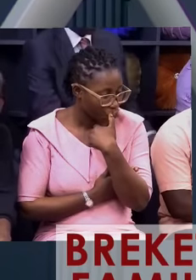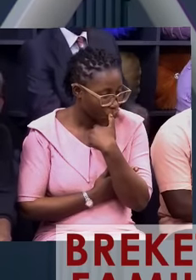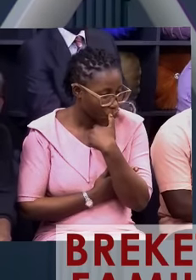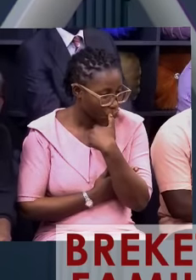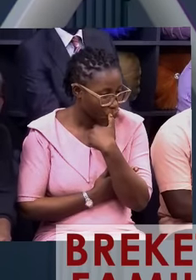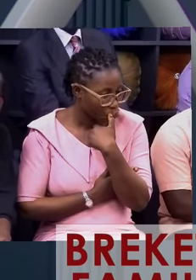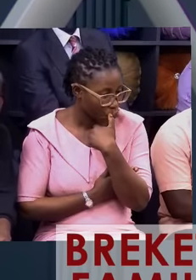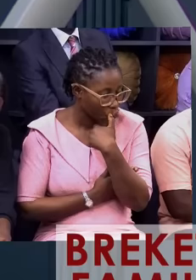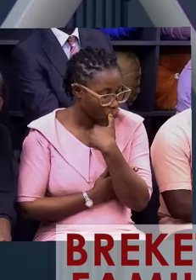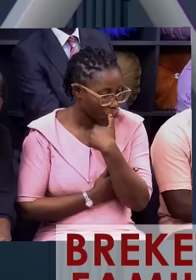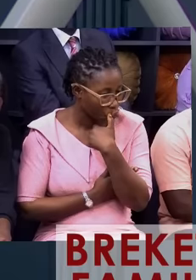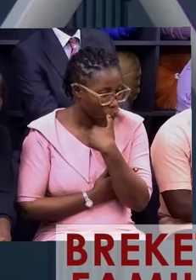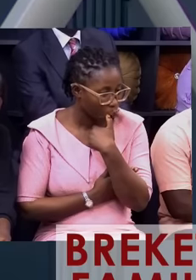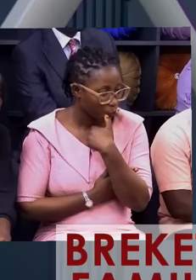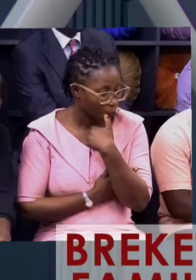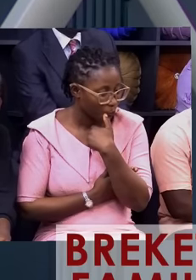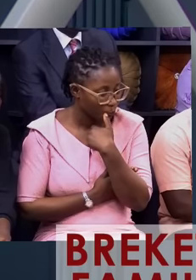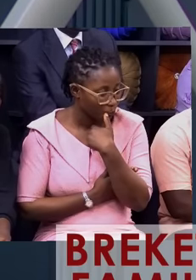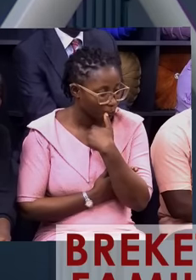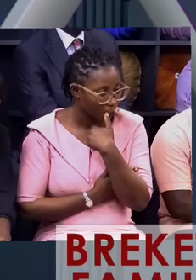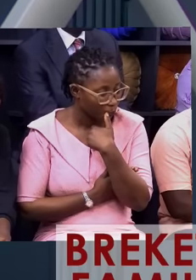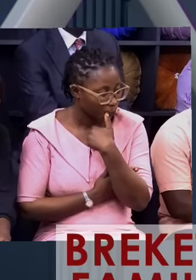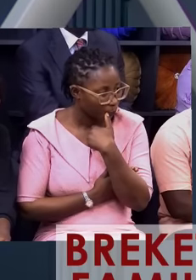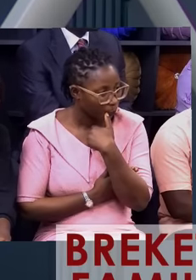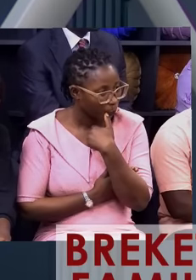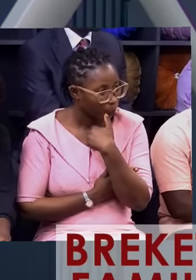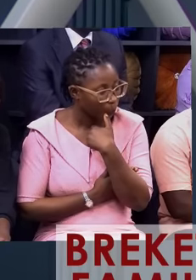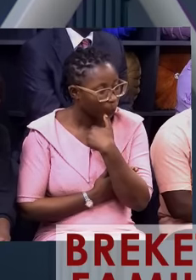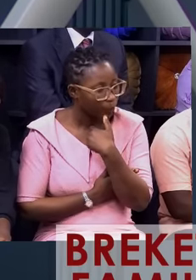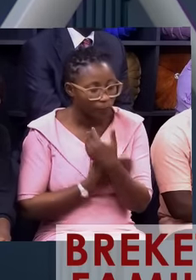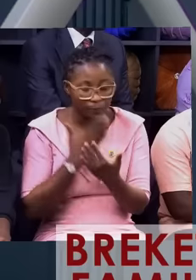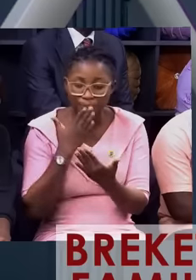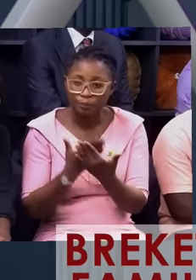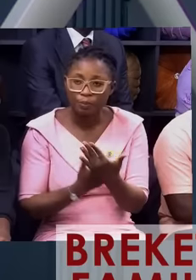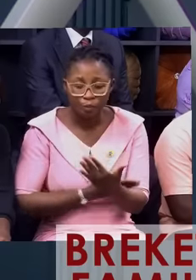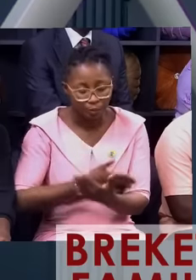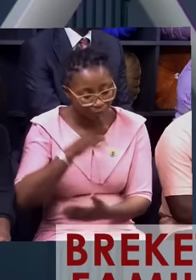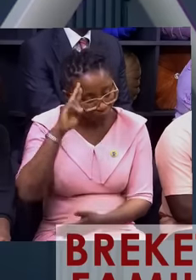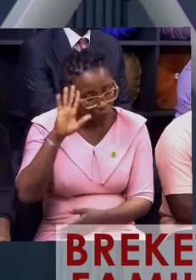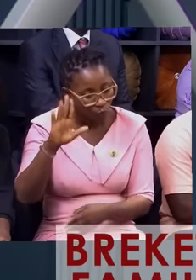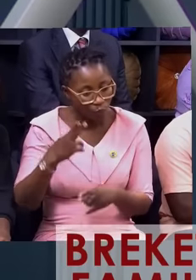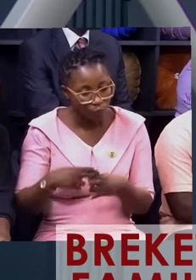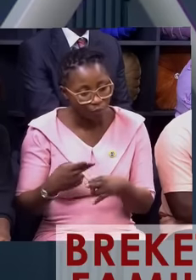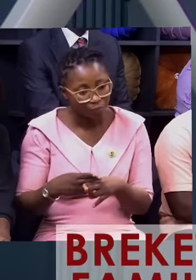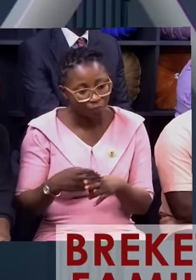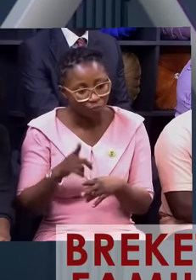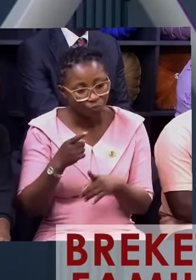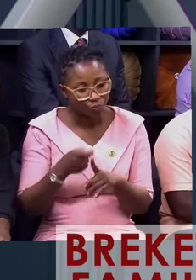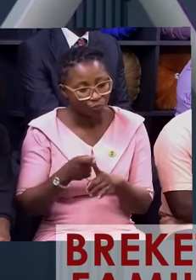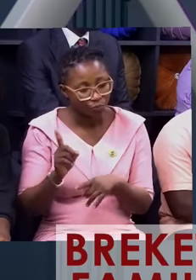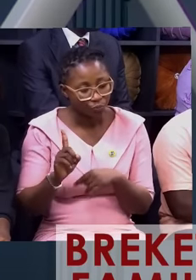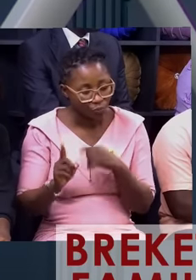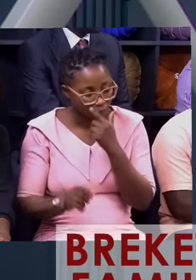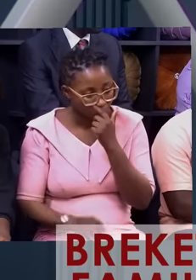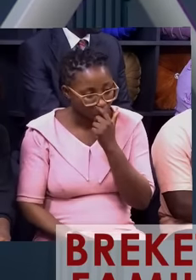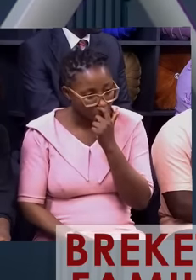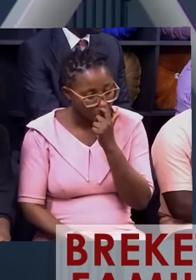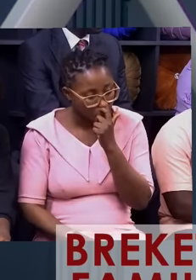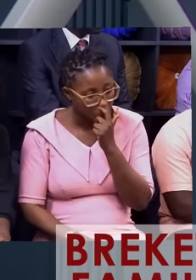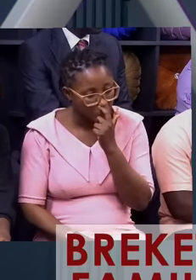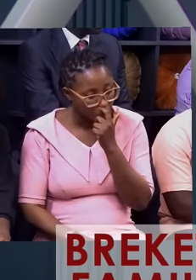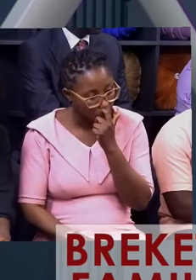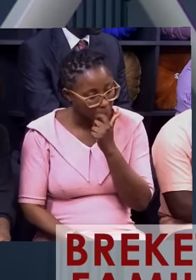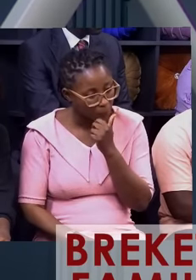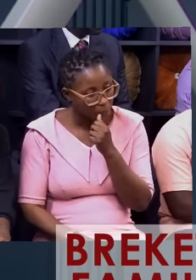morning good morning good morning sir waiting your name where you de vano from my name is